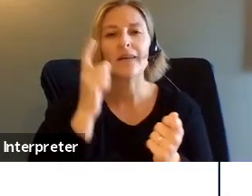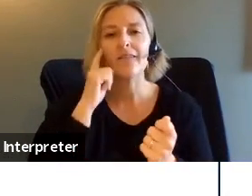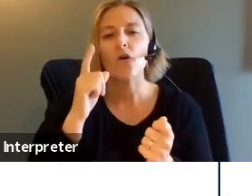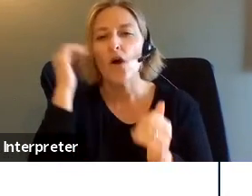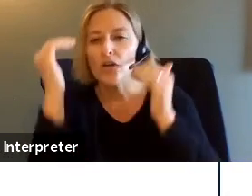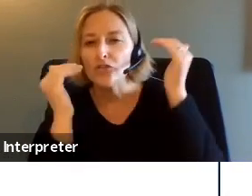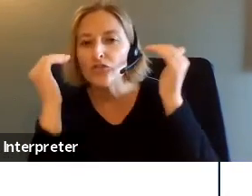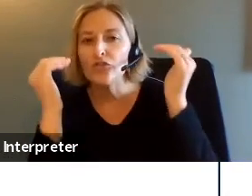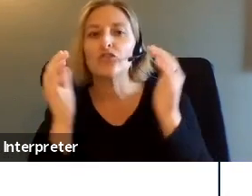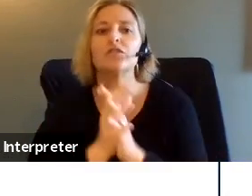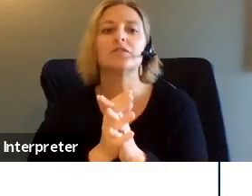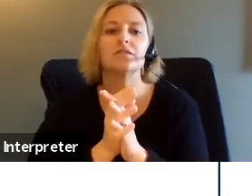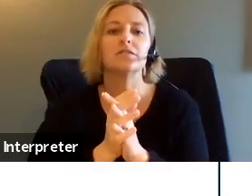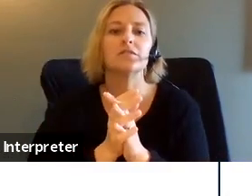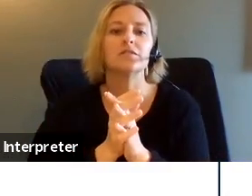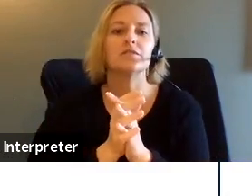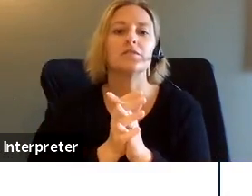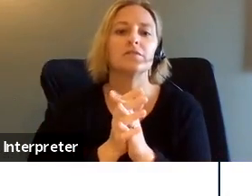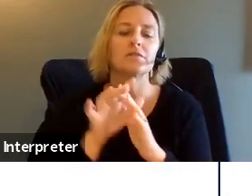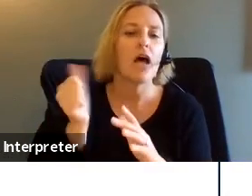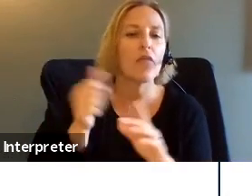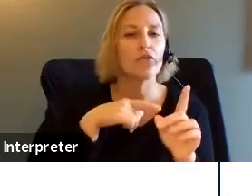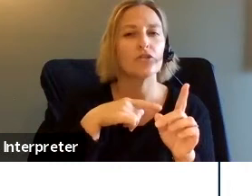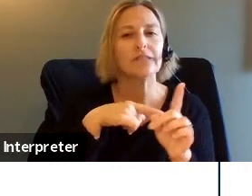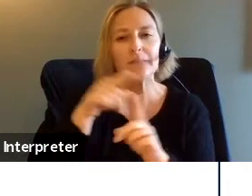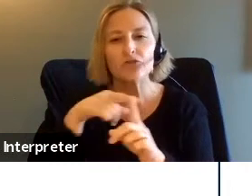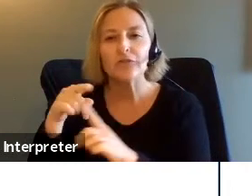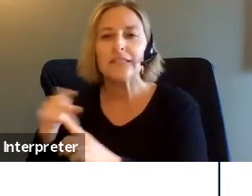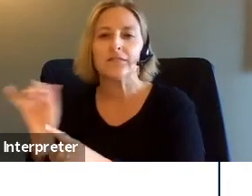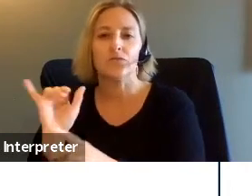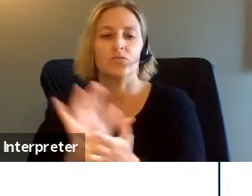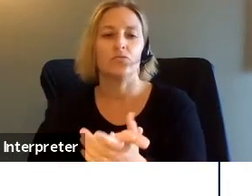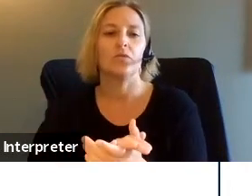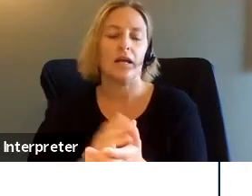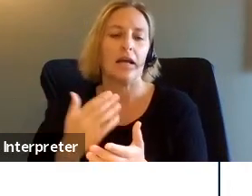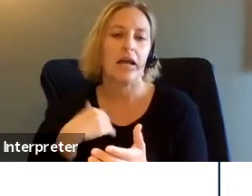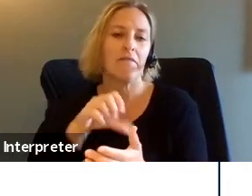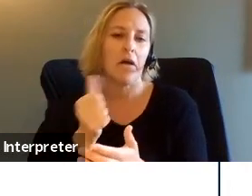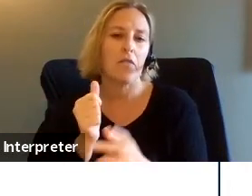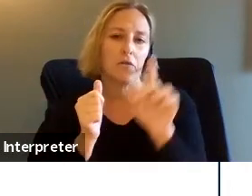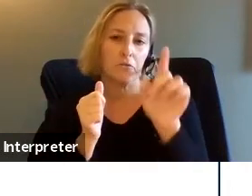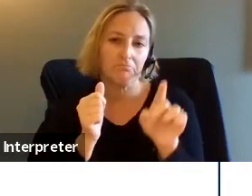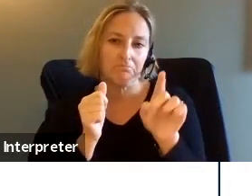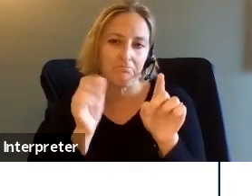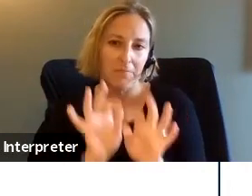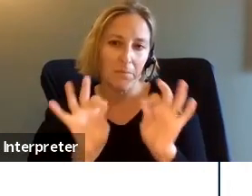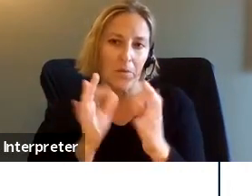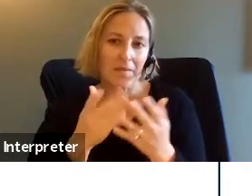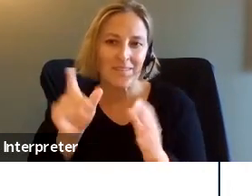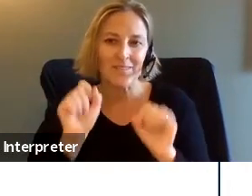also for some other specialties. And then there are a lot of other kind of pearls here that you can just take a look